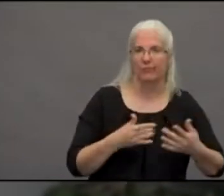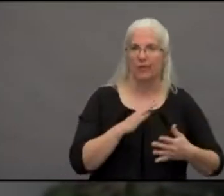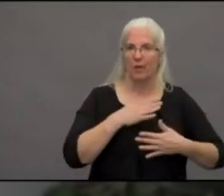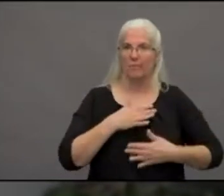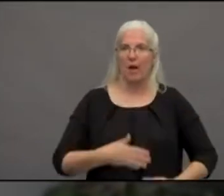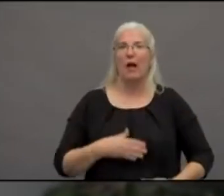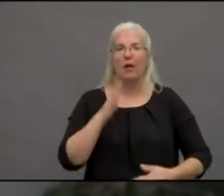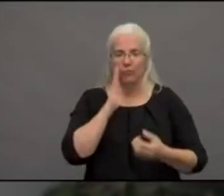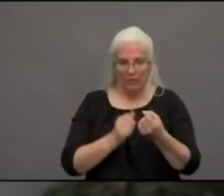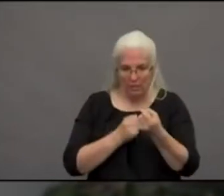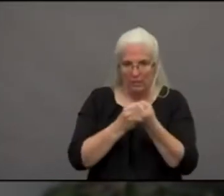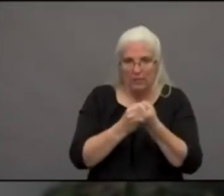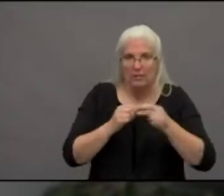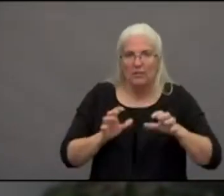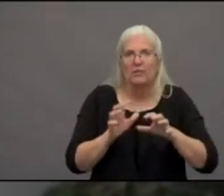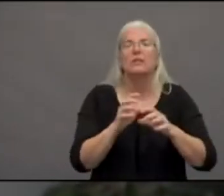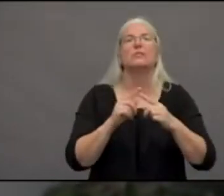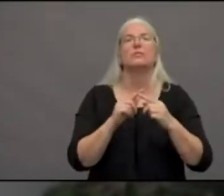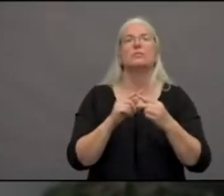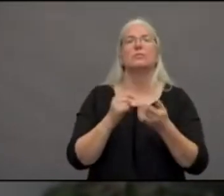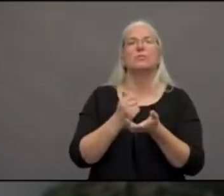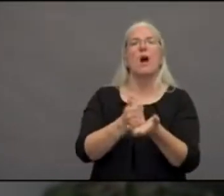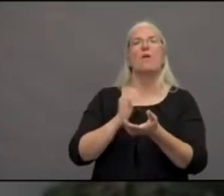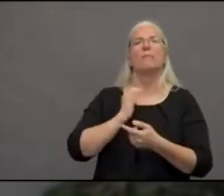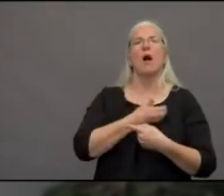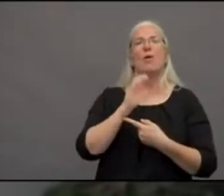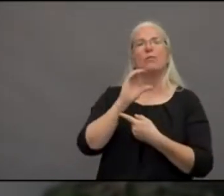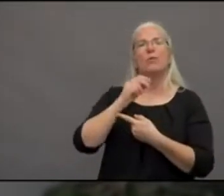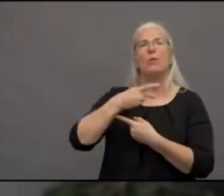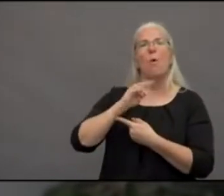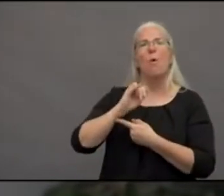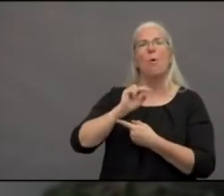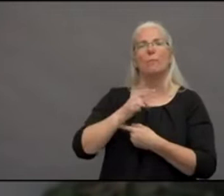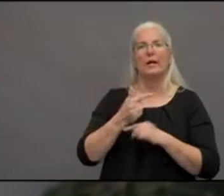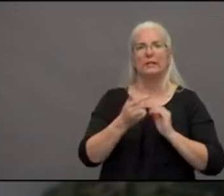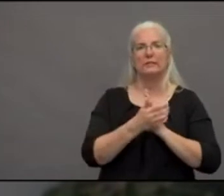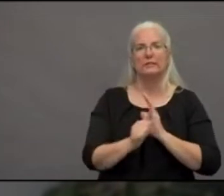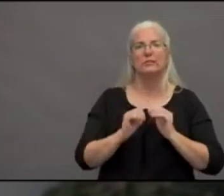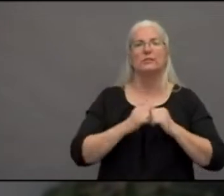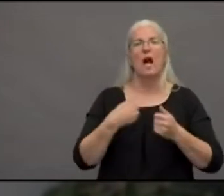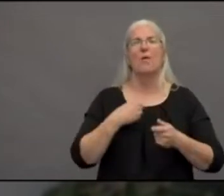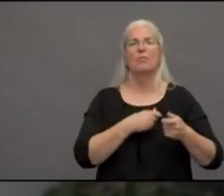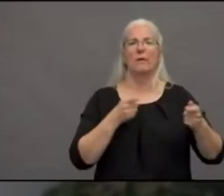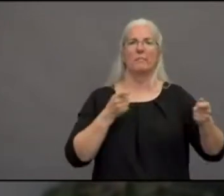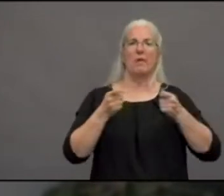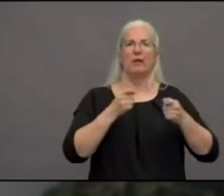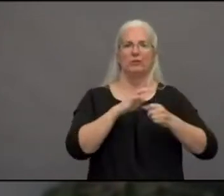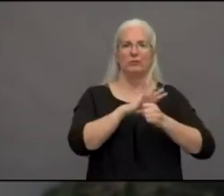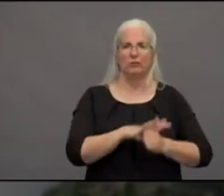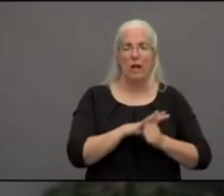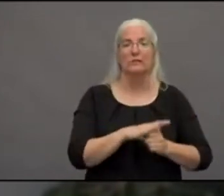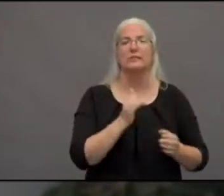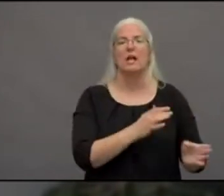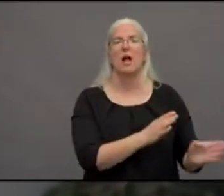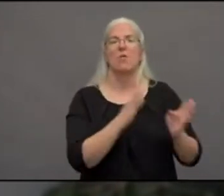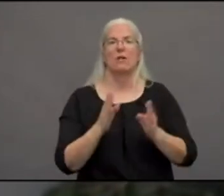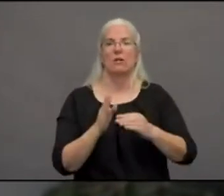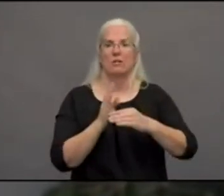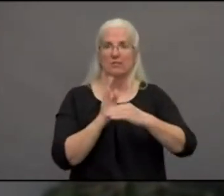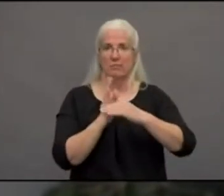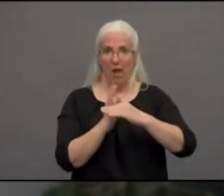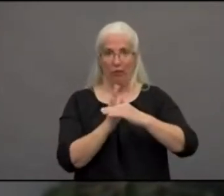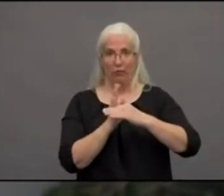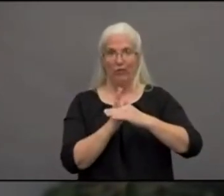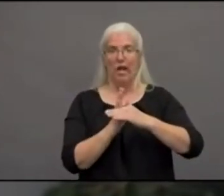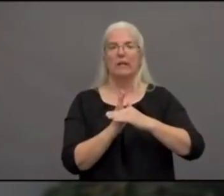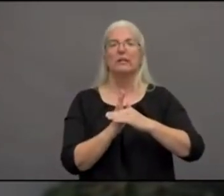resilience and our skills and our capacities to manage stress that's more moderate or more intense. Moderate stress